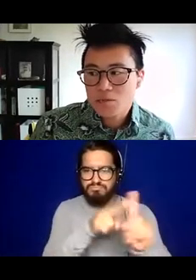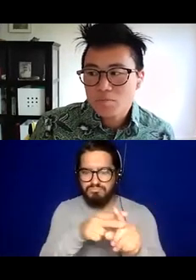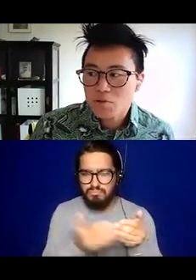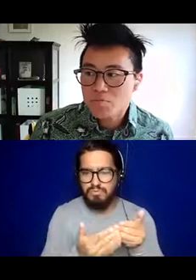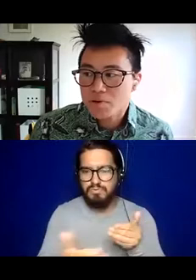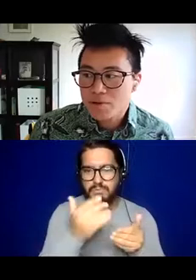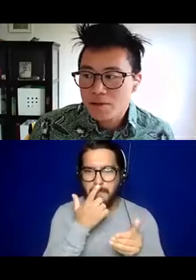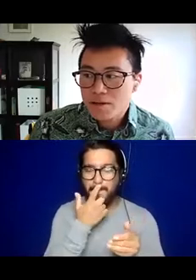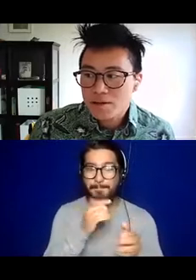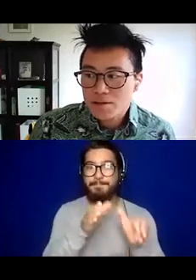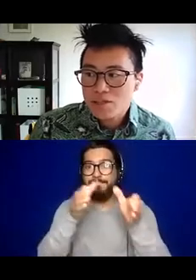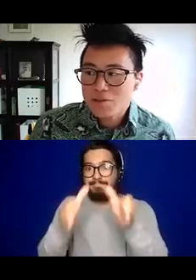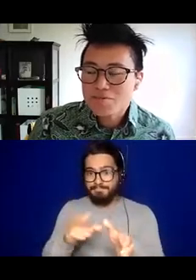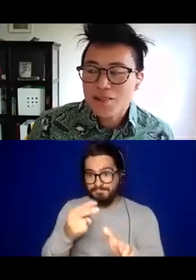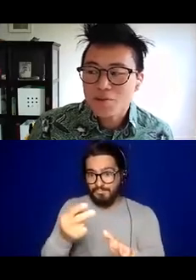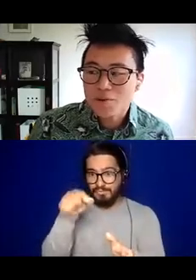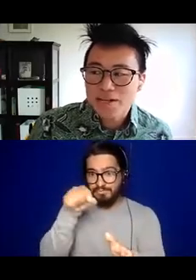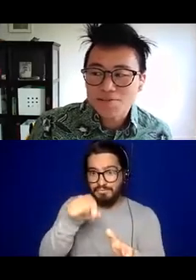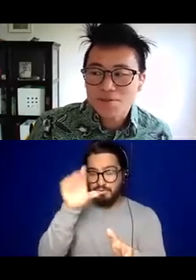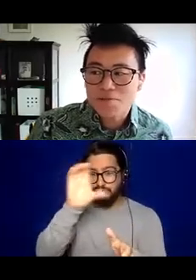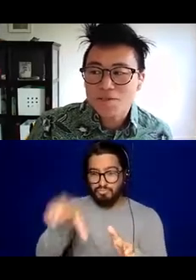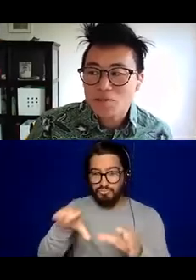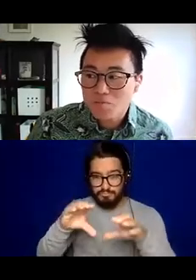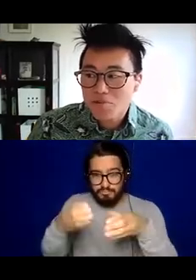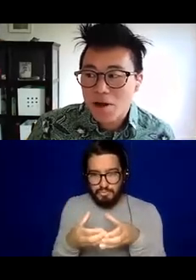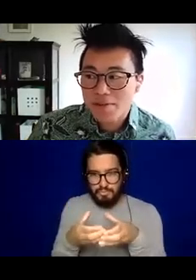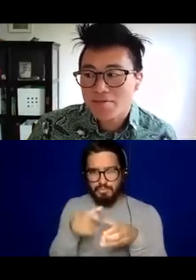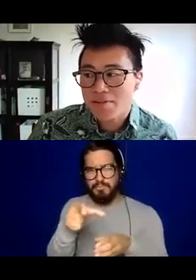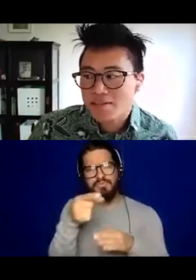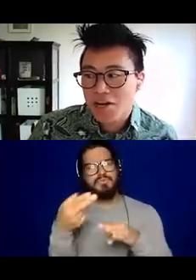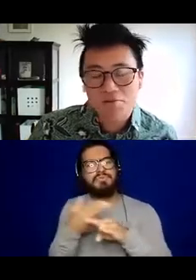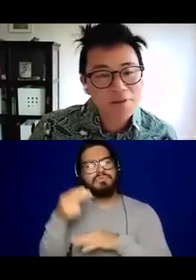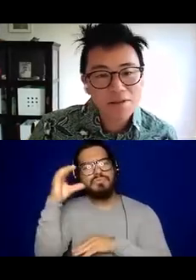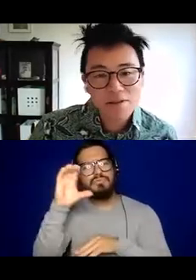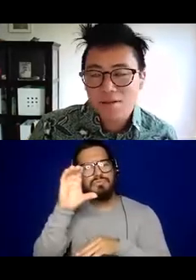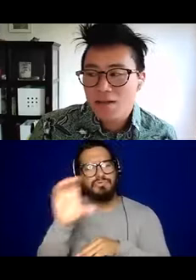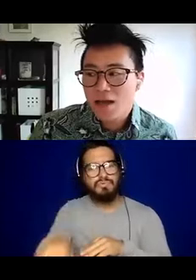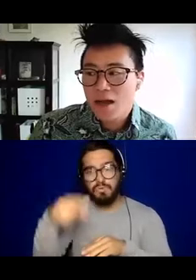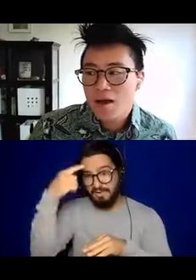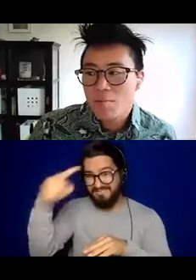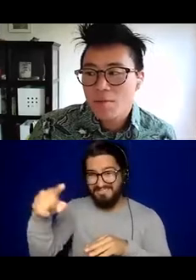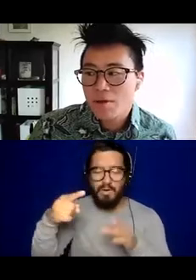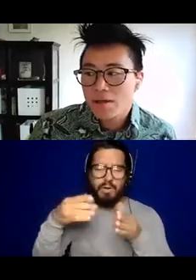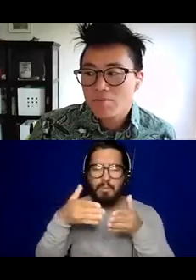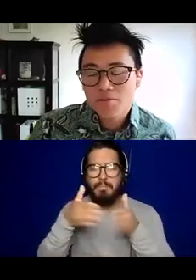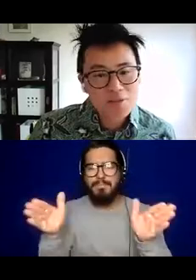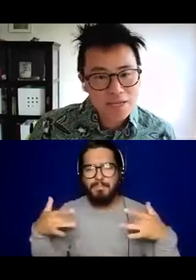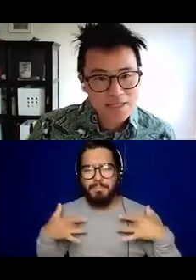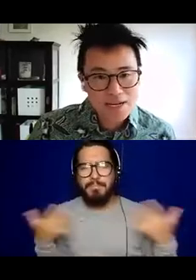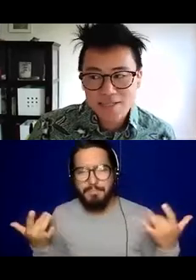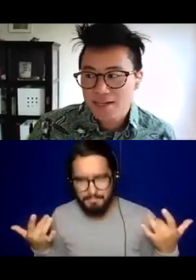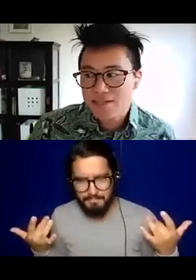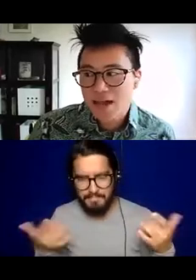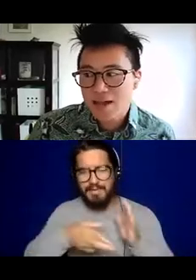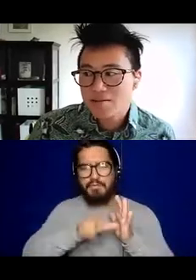For the Zoom group, you and your fellow organizers are using Zoom for public events generally. Review the